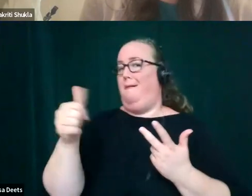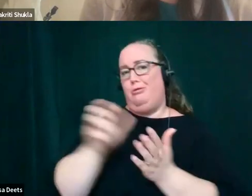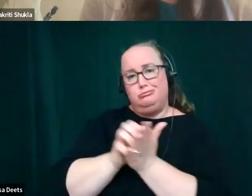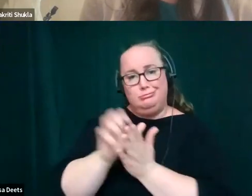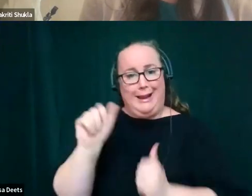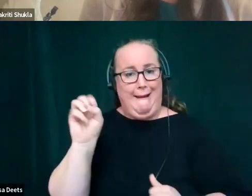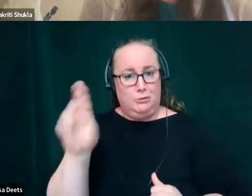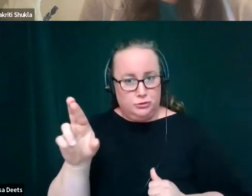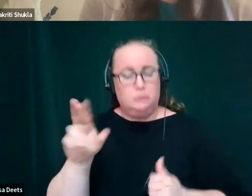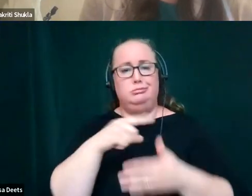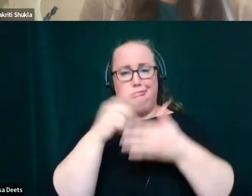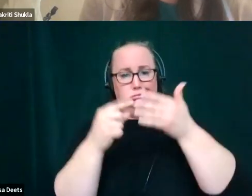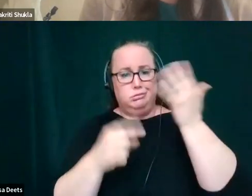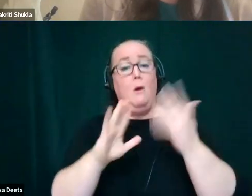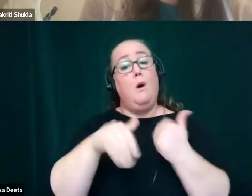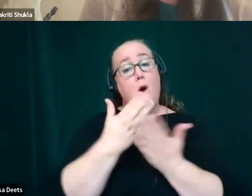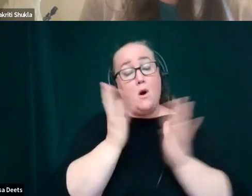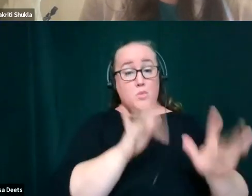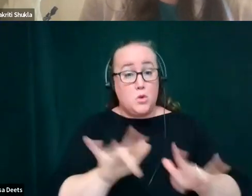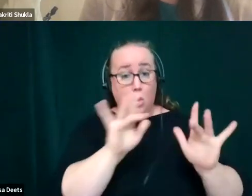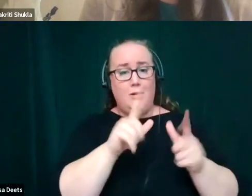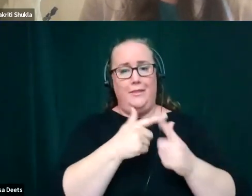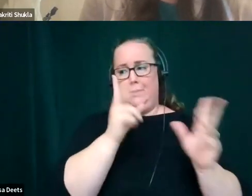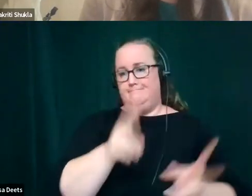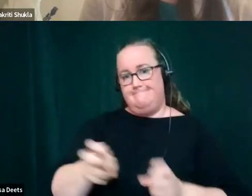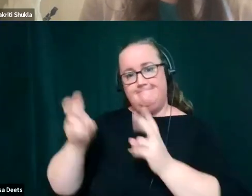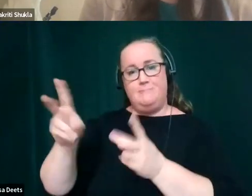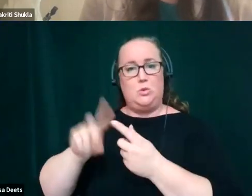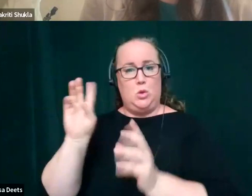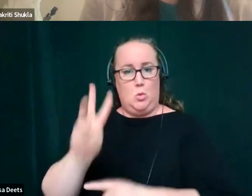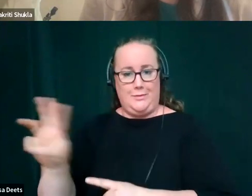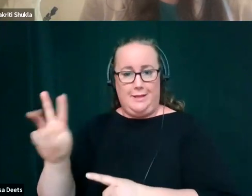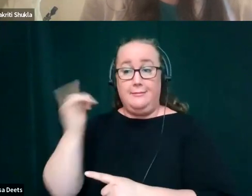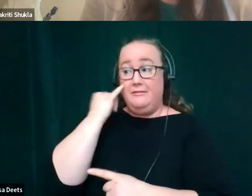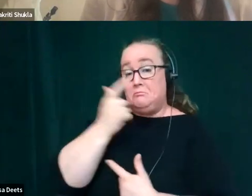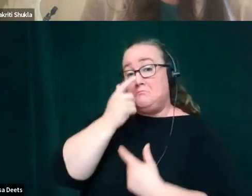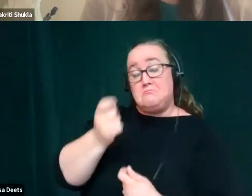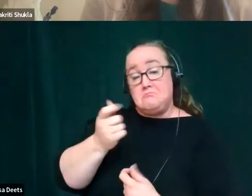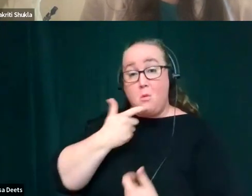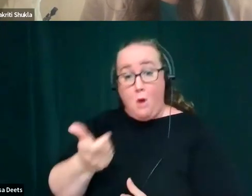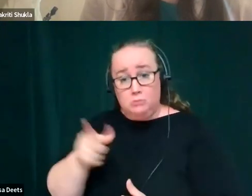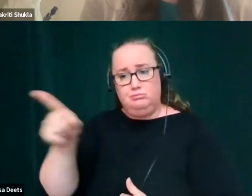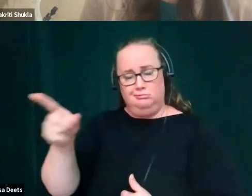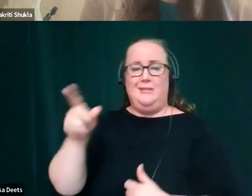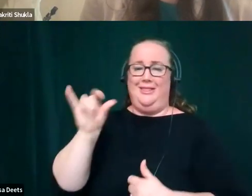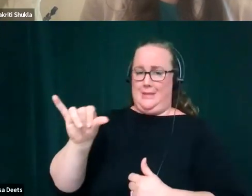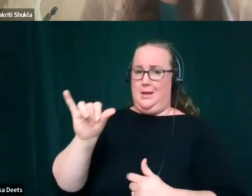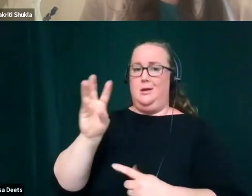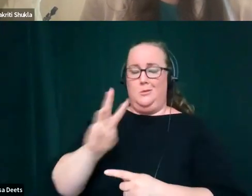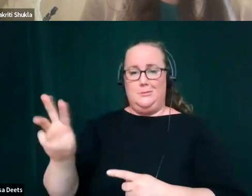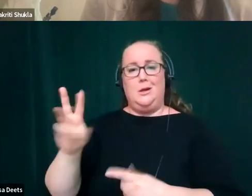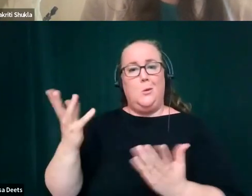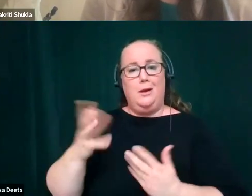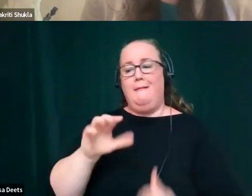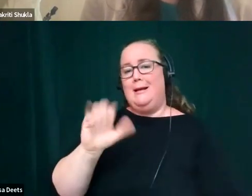all available on our website if you are interested in checking those out. Our website is